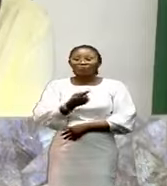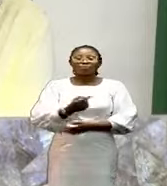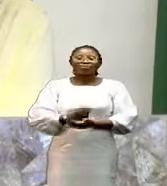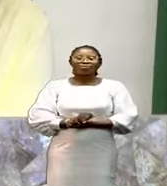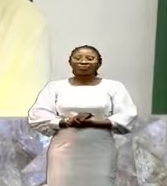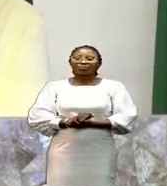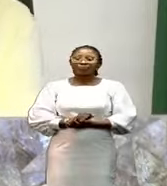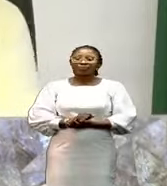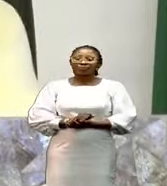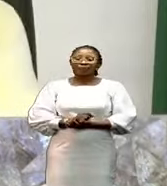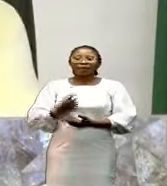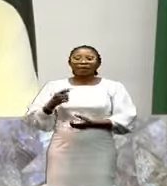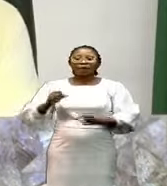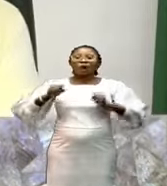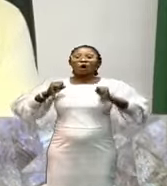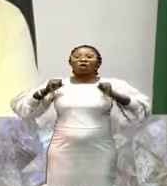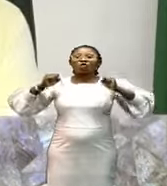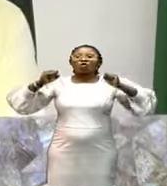the Super Eagles.